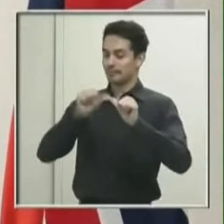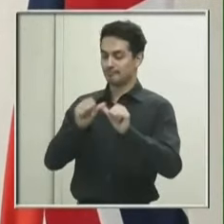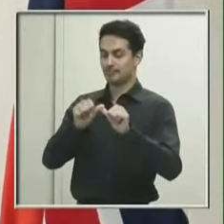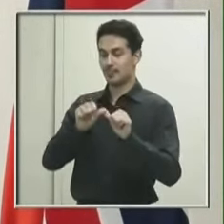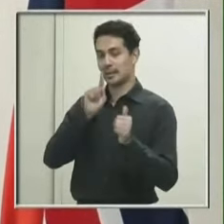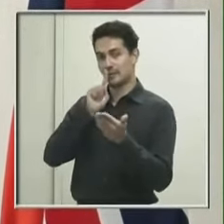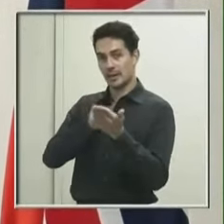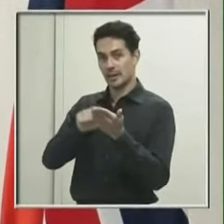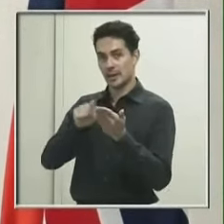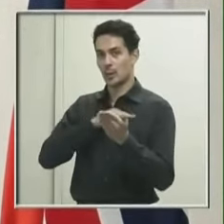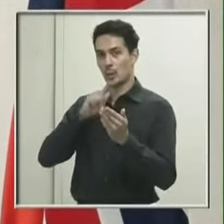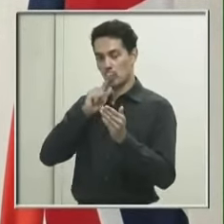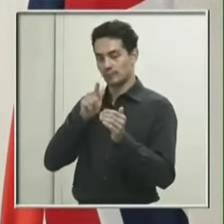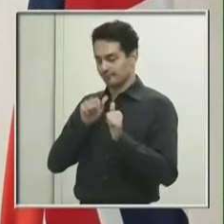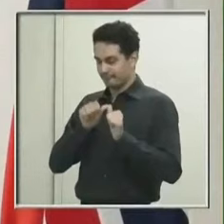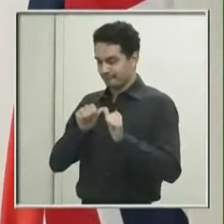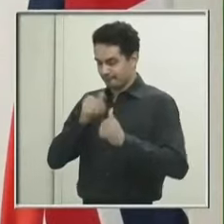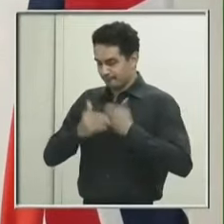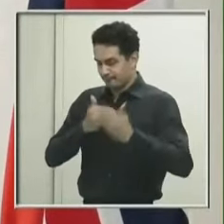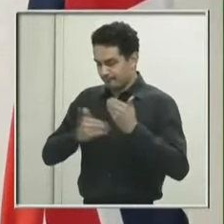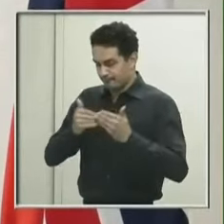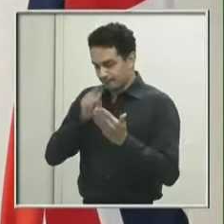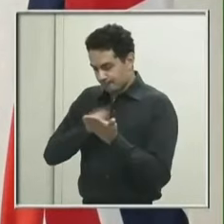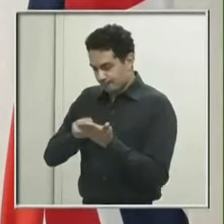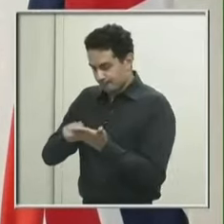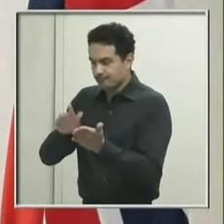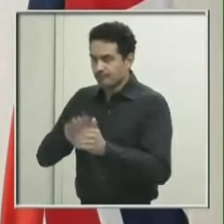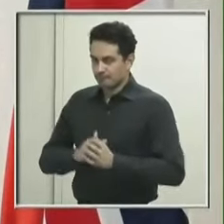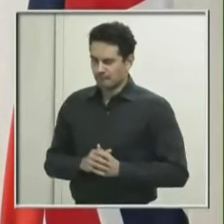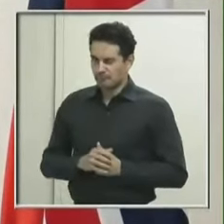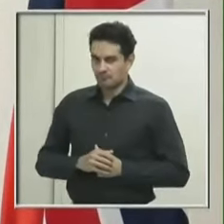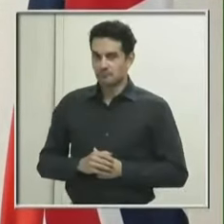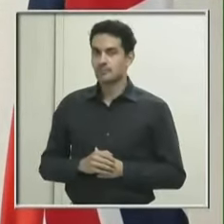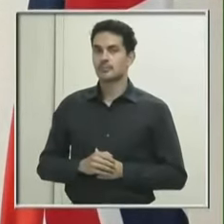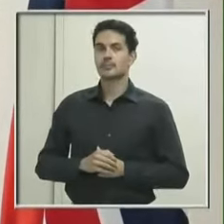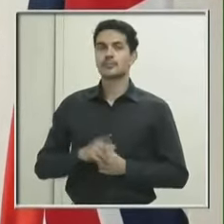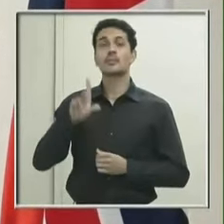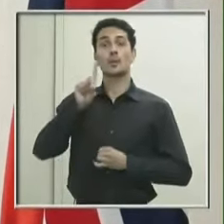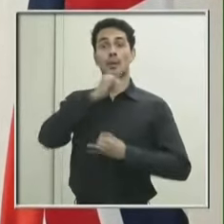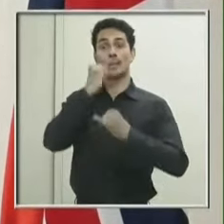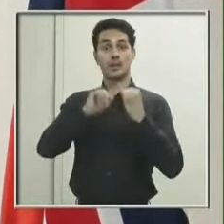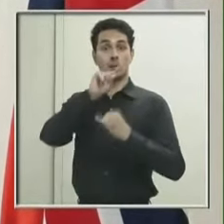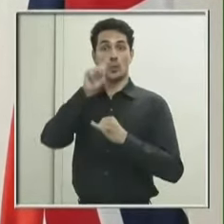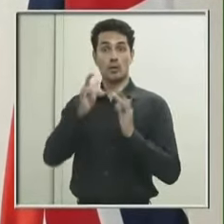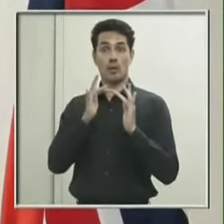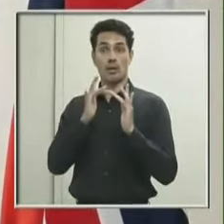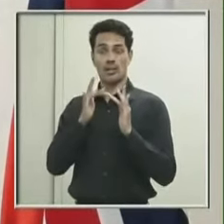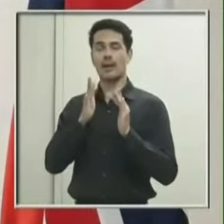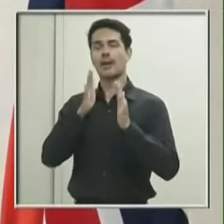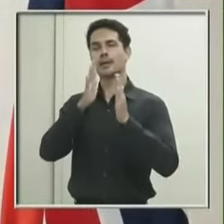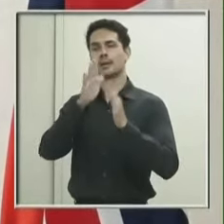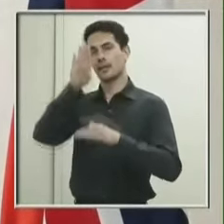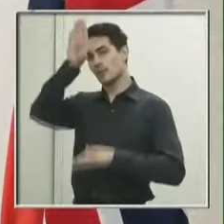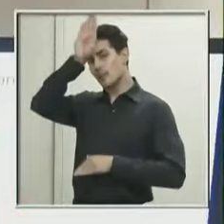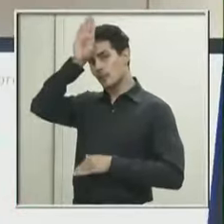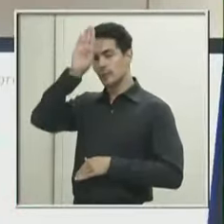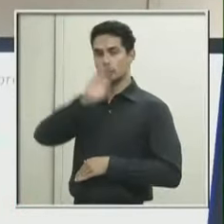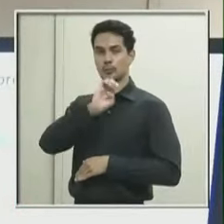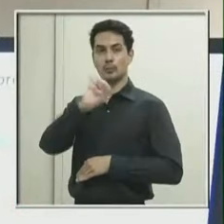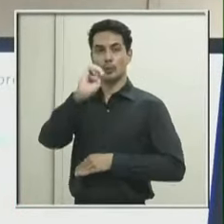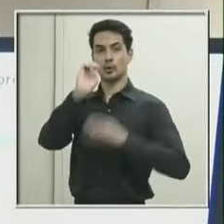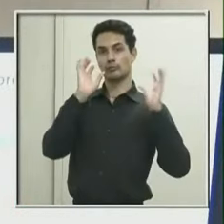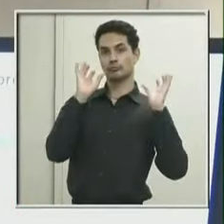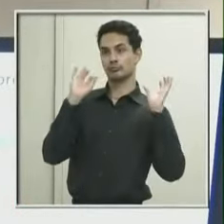wherever it leads. Okay. There was one last question online. It was to ask about the firefighters, the emergency